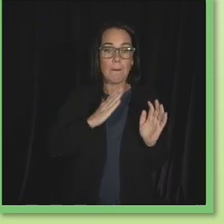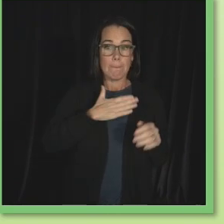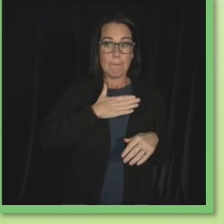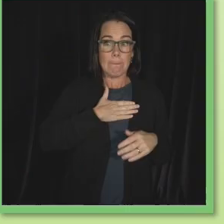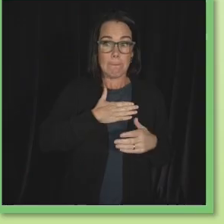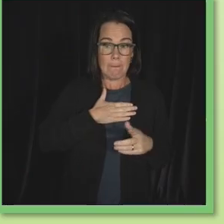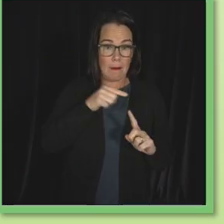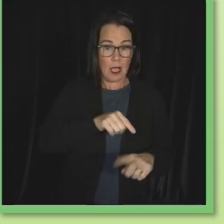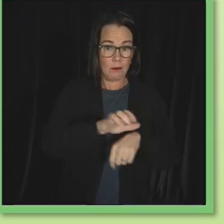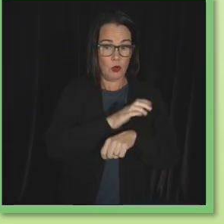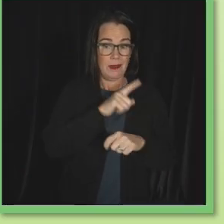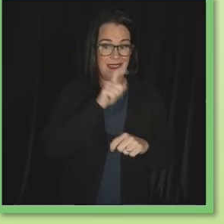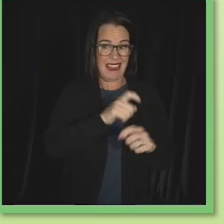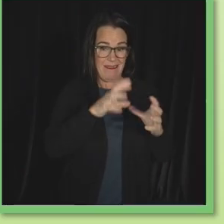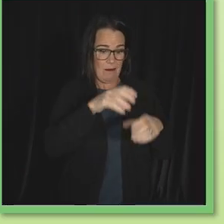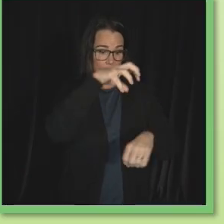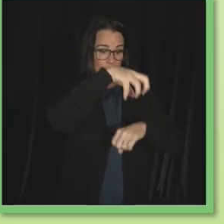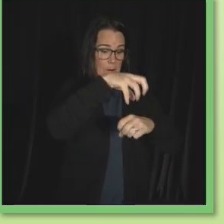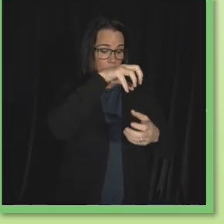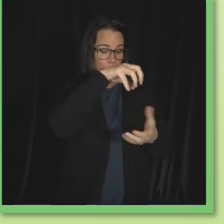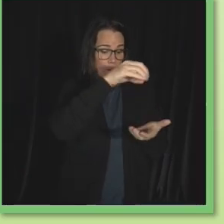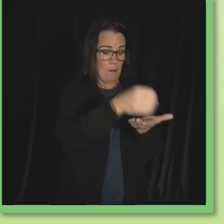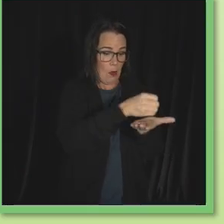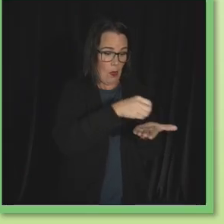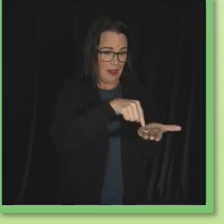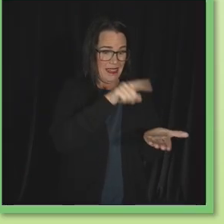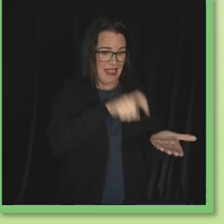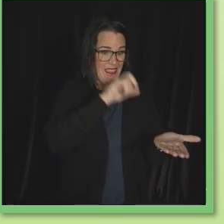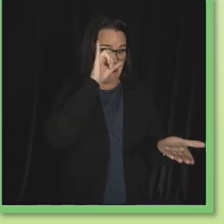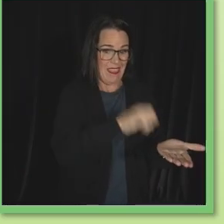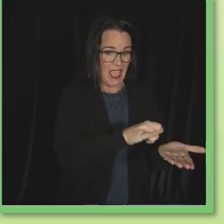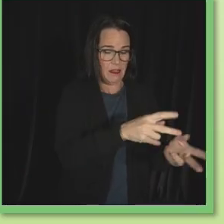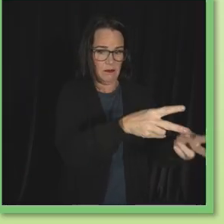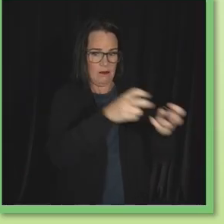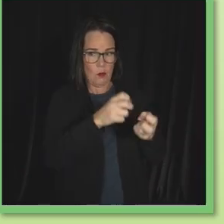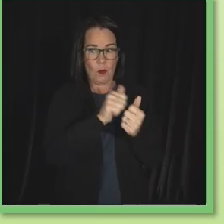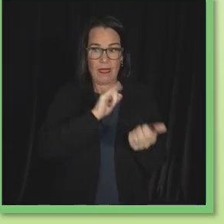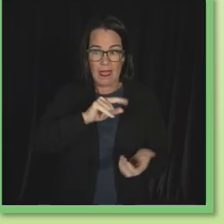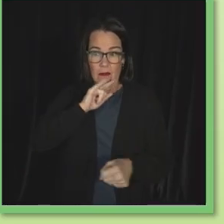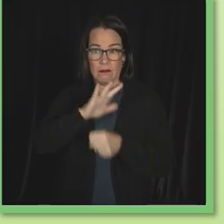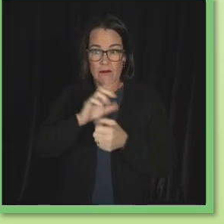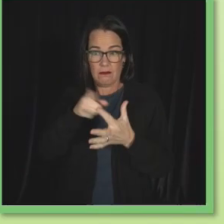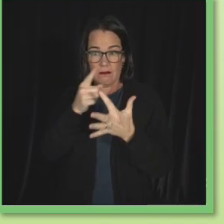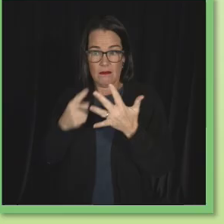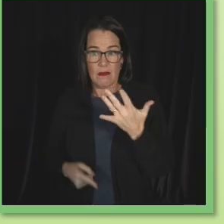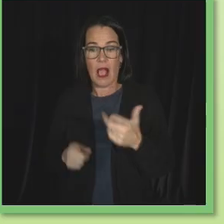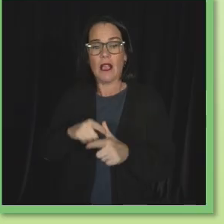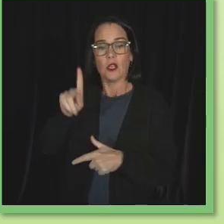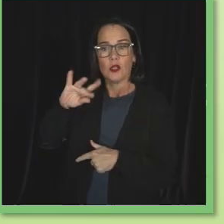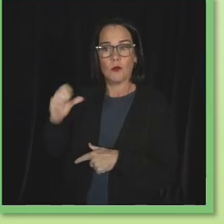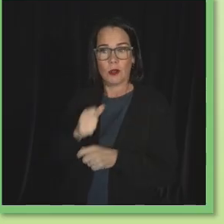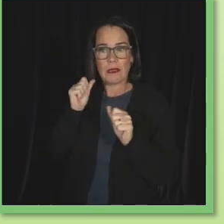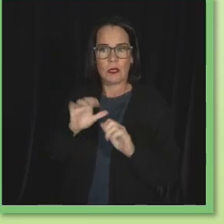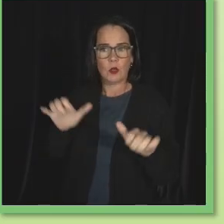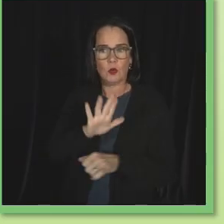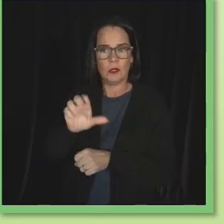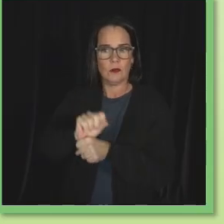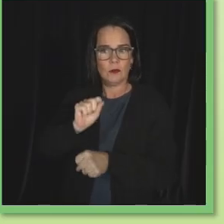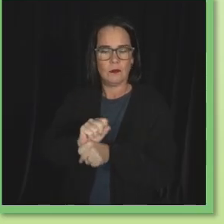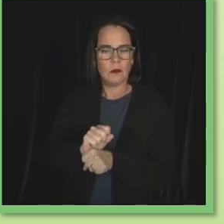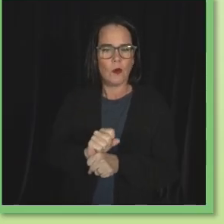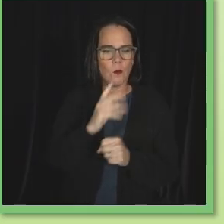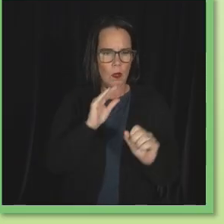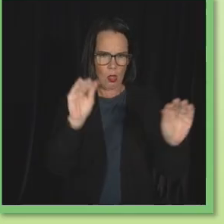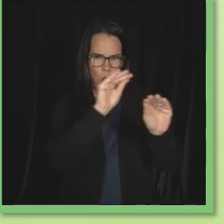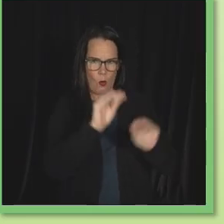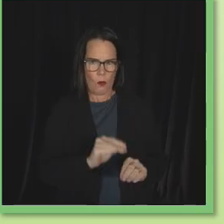these guarantees, give me the optimal resource usage, and then Kubernetes will do what it is built for, orchestrate and satisfy